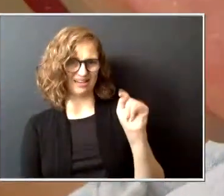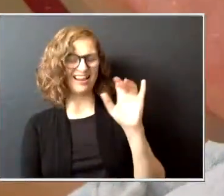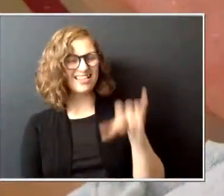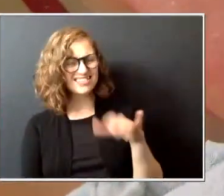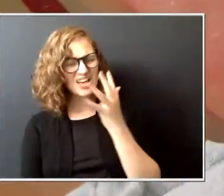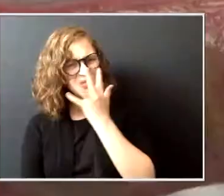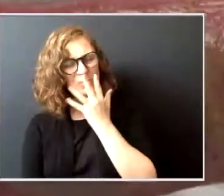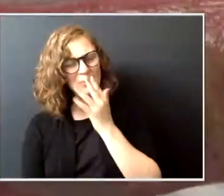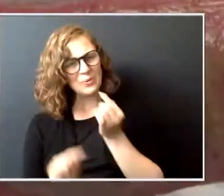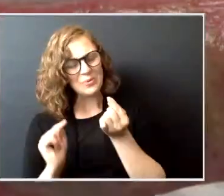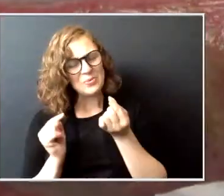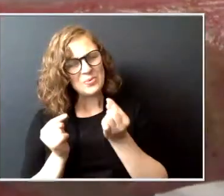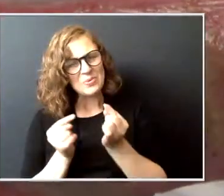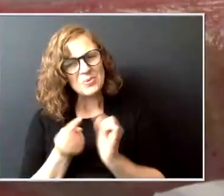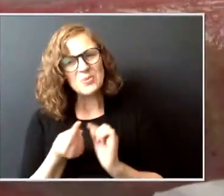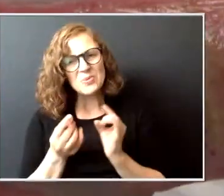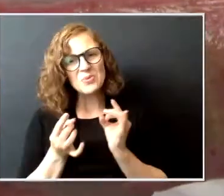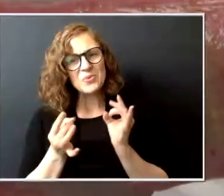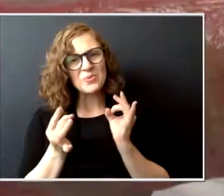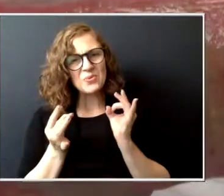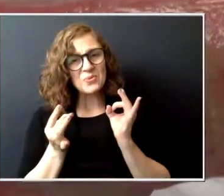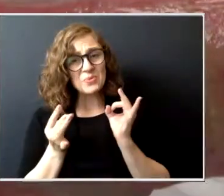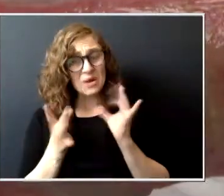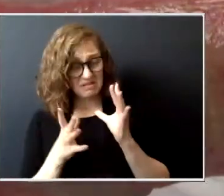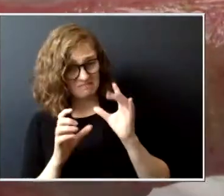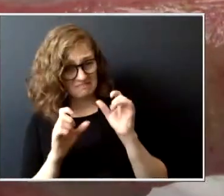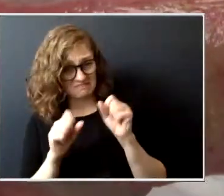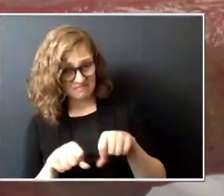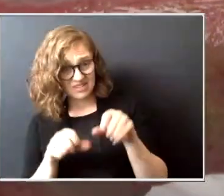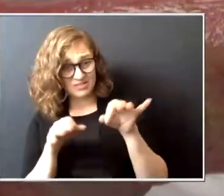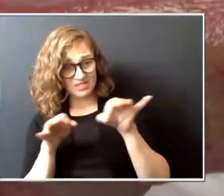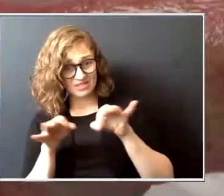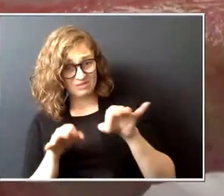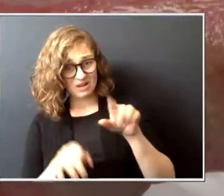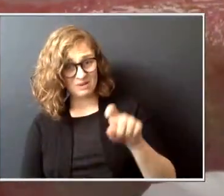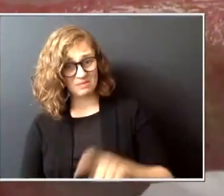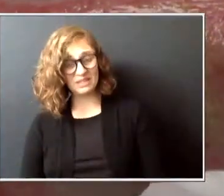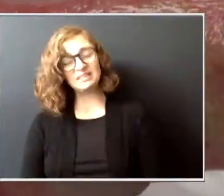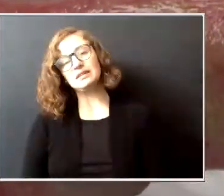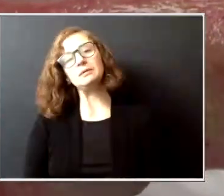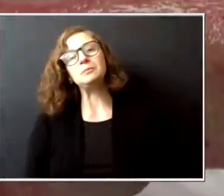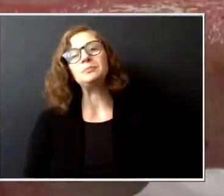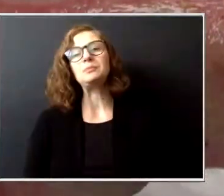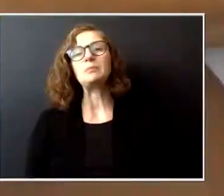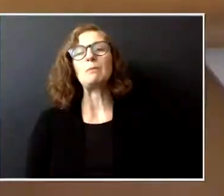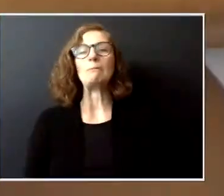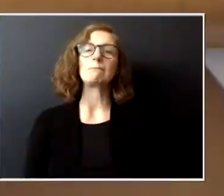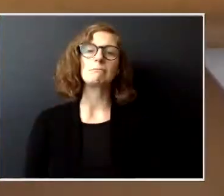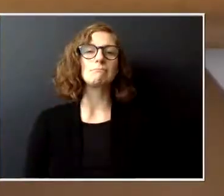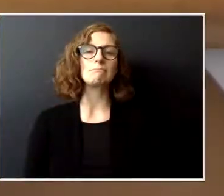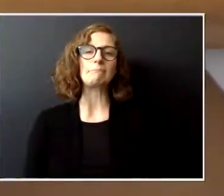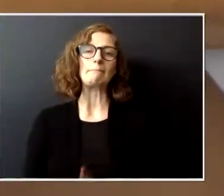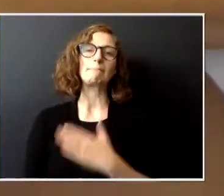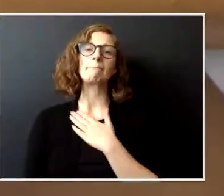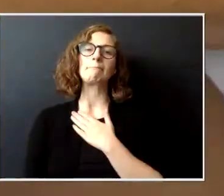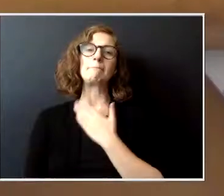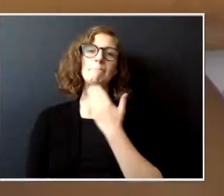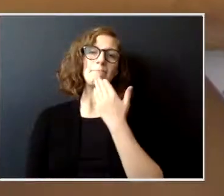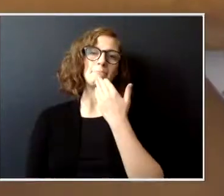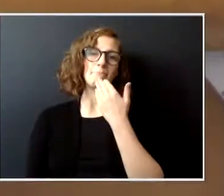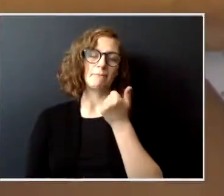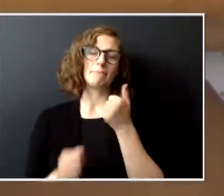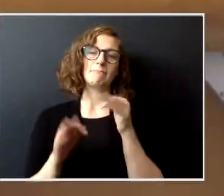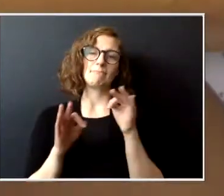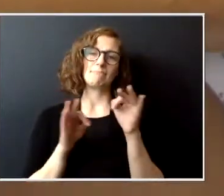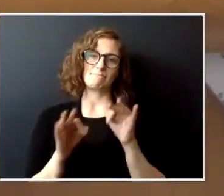Yes. Can you take it, kind of put that into words and describe it for us? The best way I have ever been able to explain it is